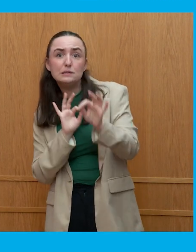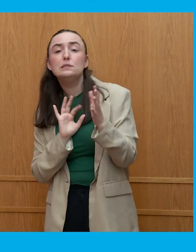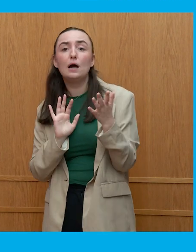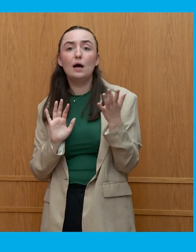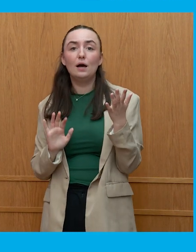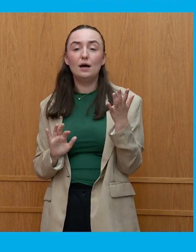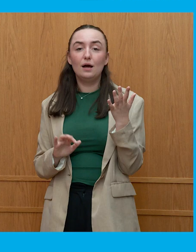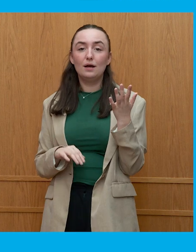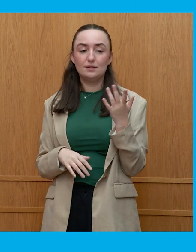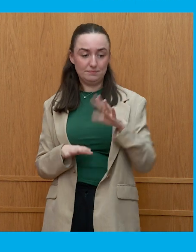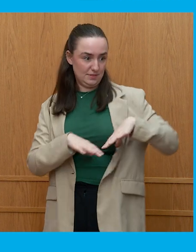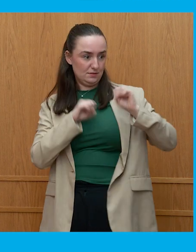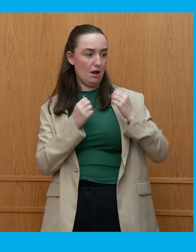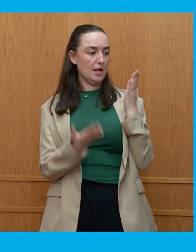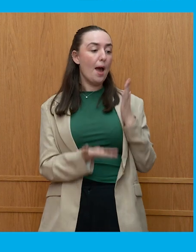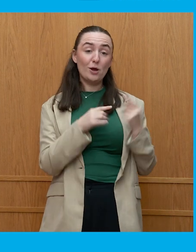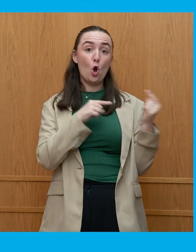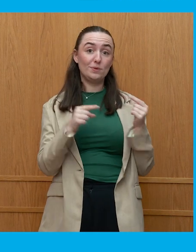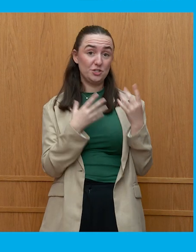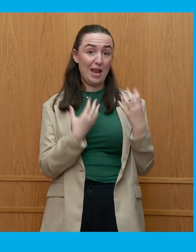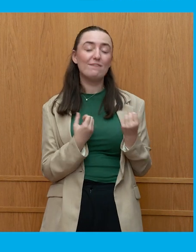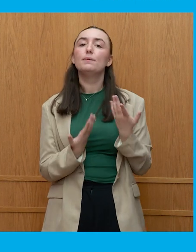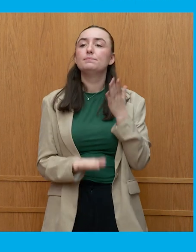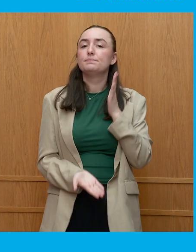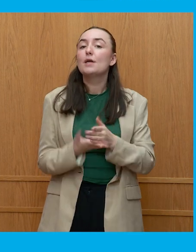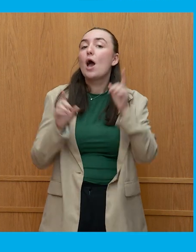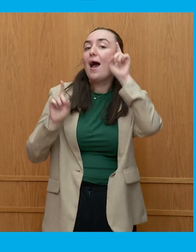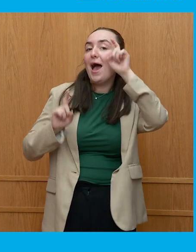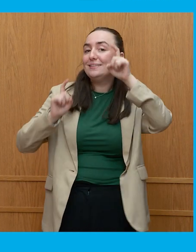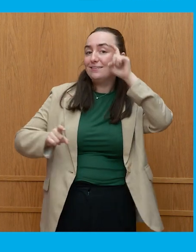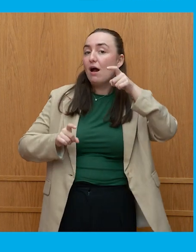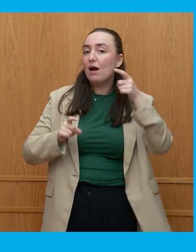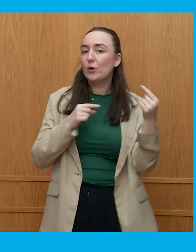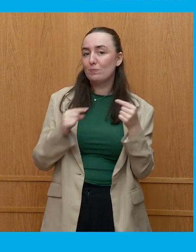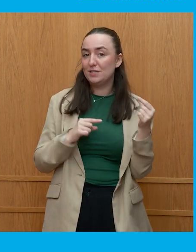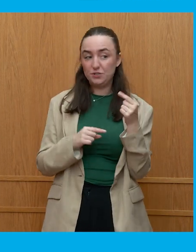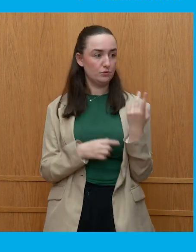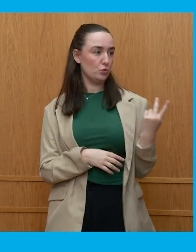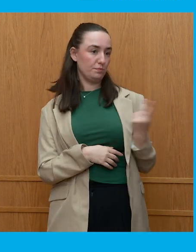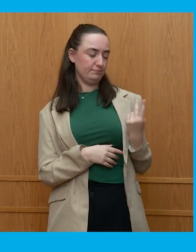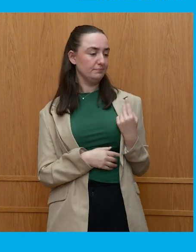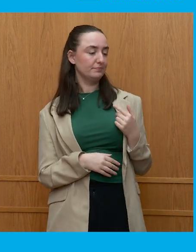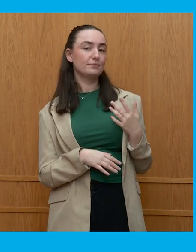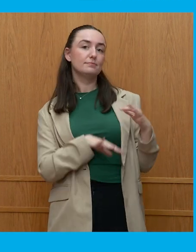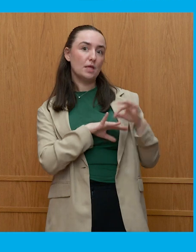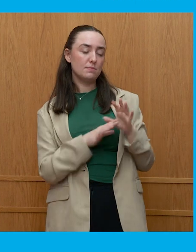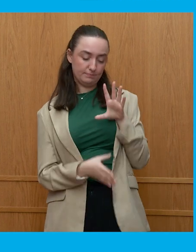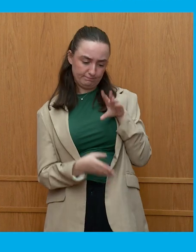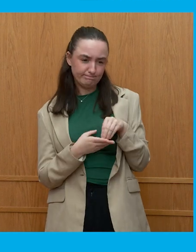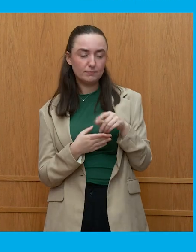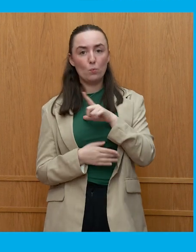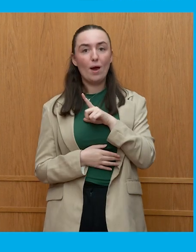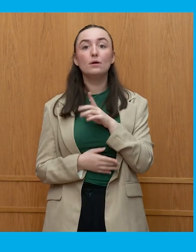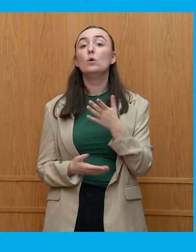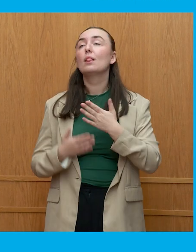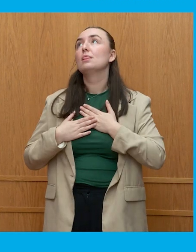you know, at the beginning it was a competition, idea competition. So we participated in it because we had a great love for Scotland.